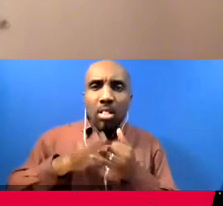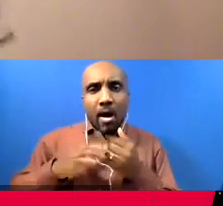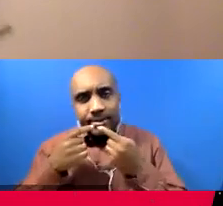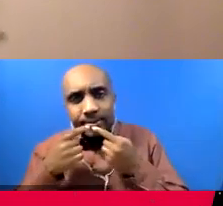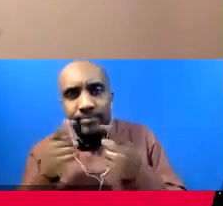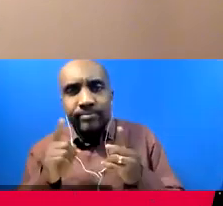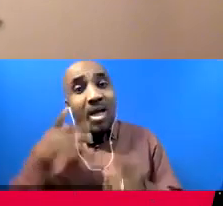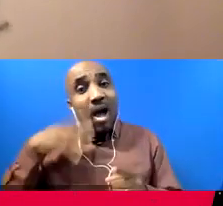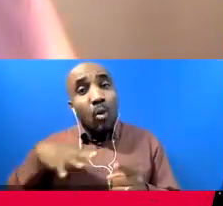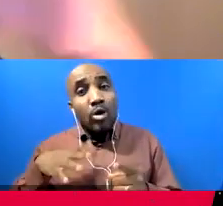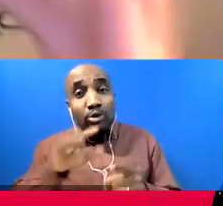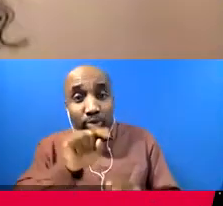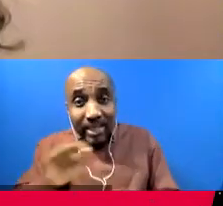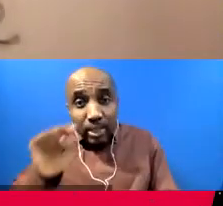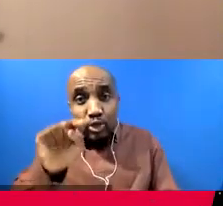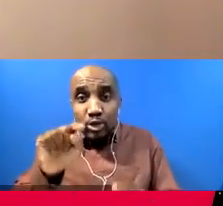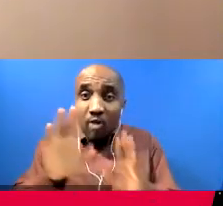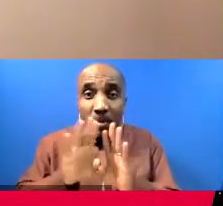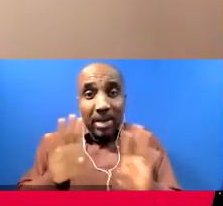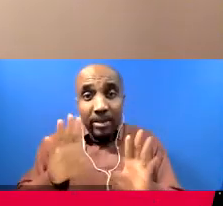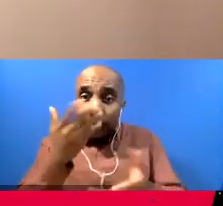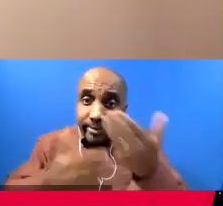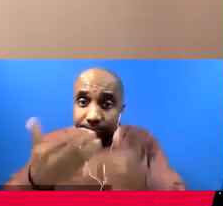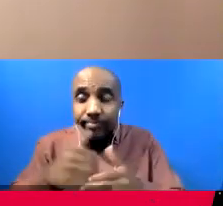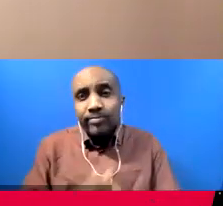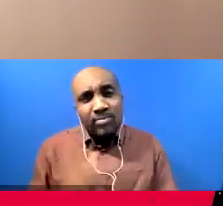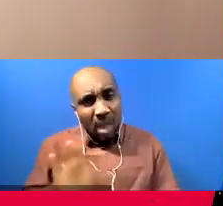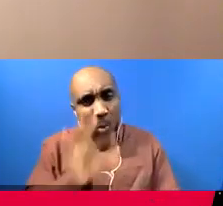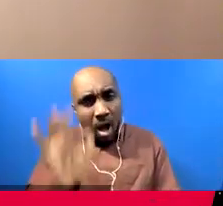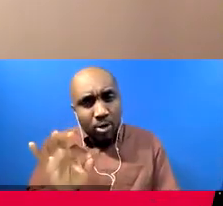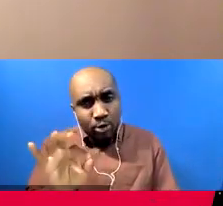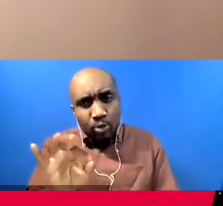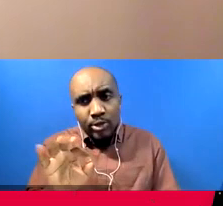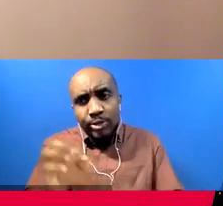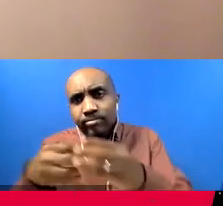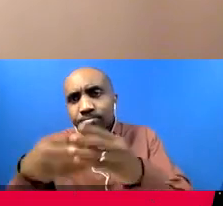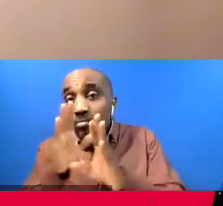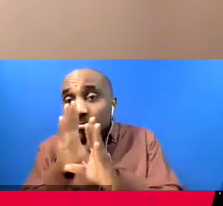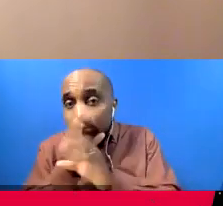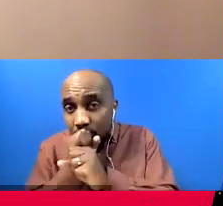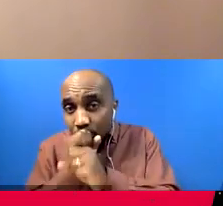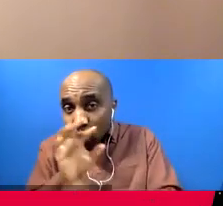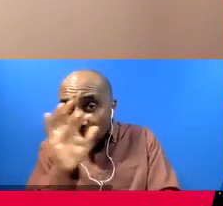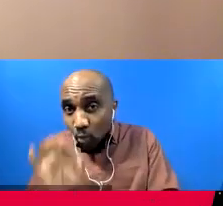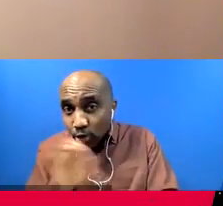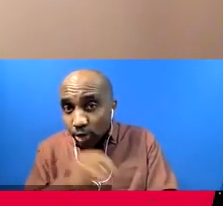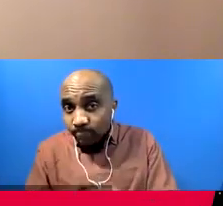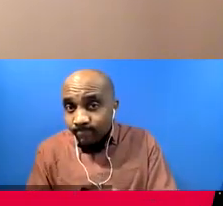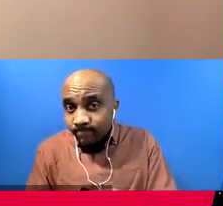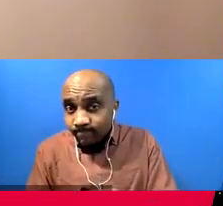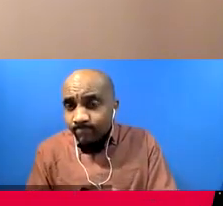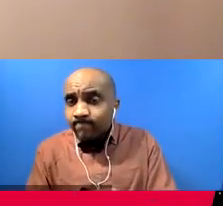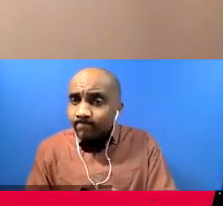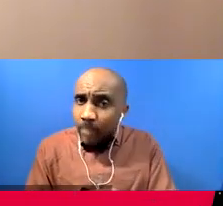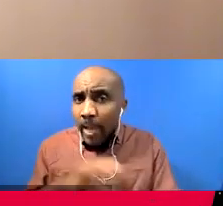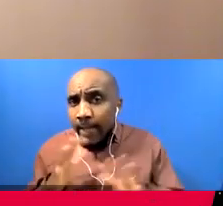I kind of give the closing moments, I want to hear from all of our panelists. And I'm going to ask you a question that has been submitted